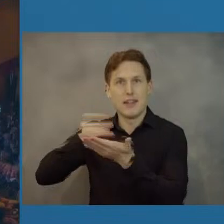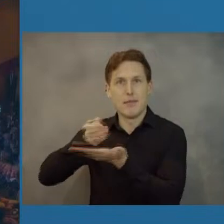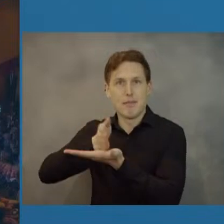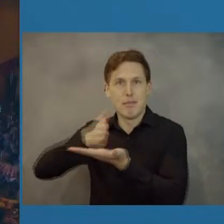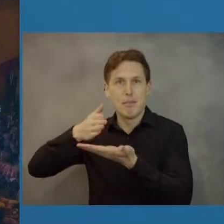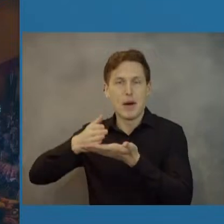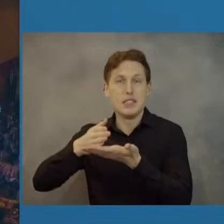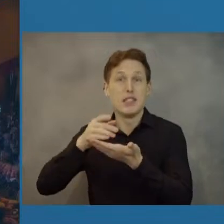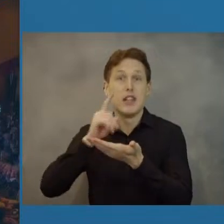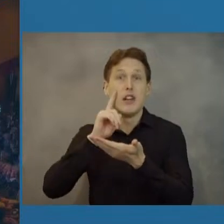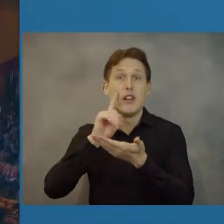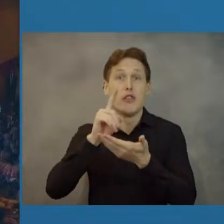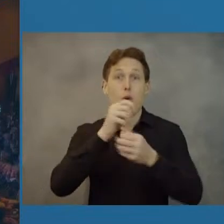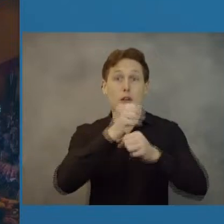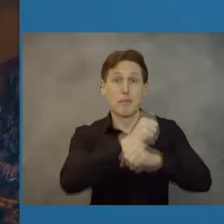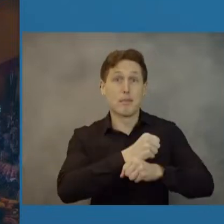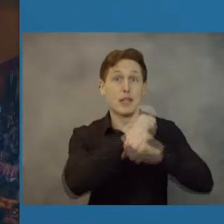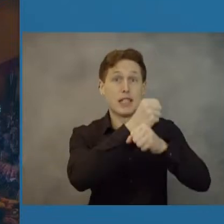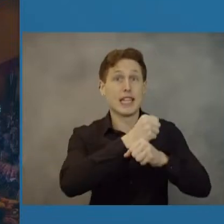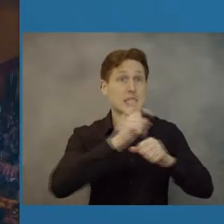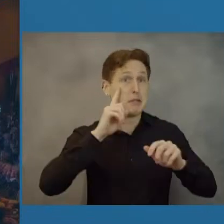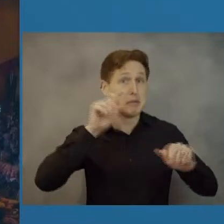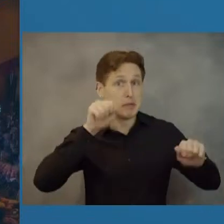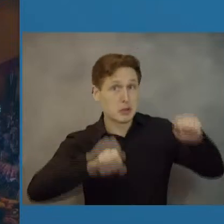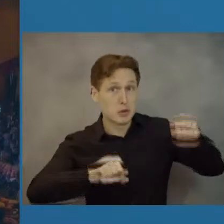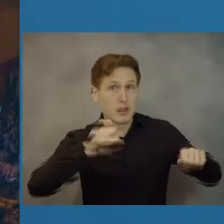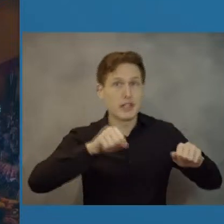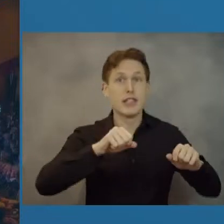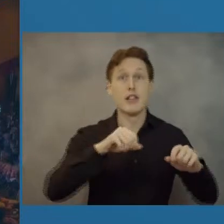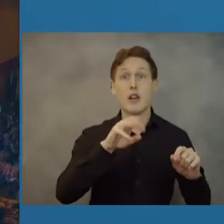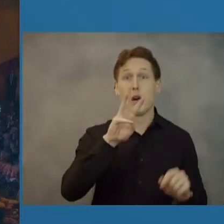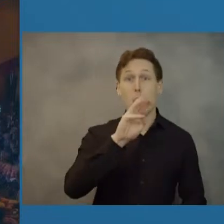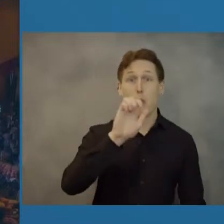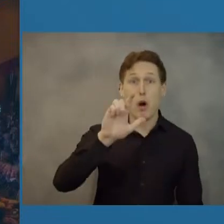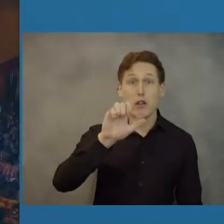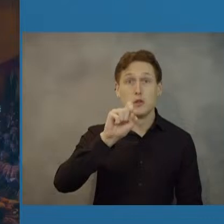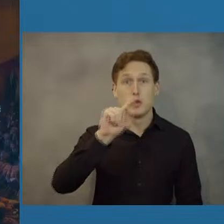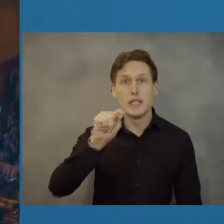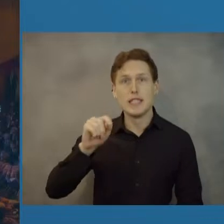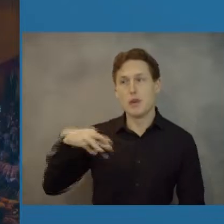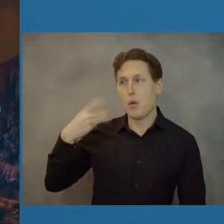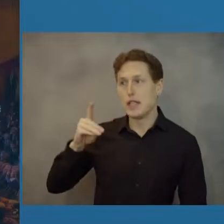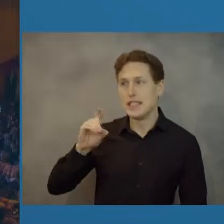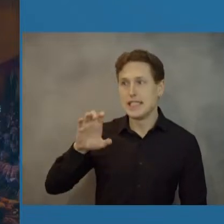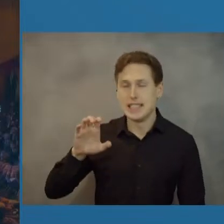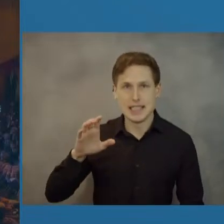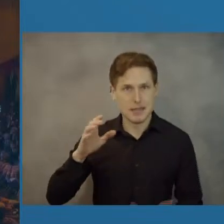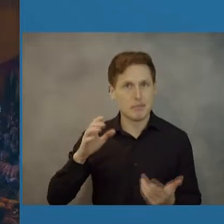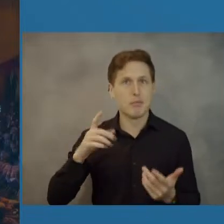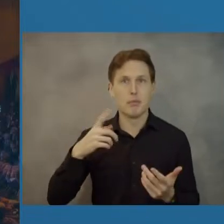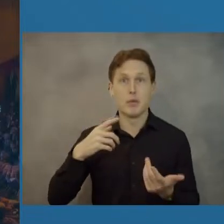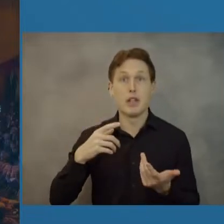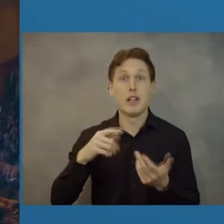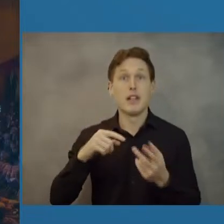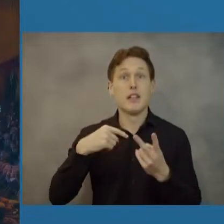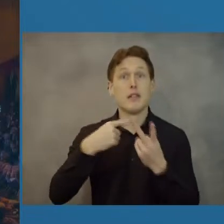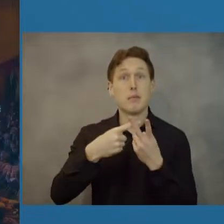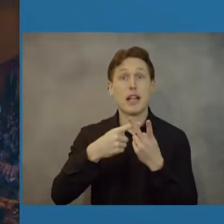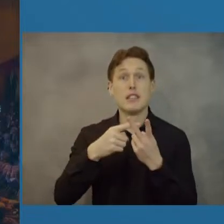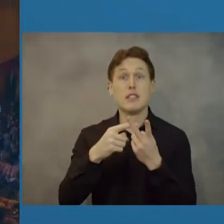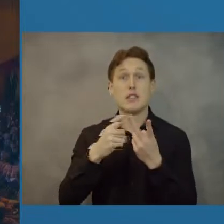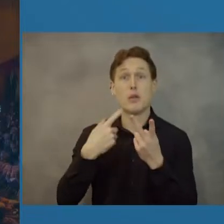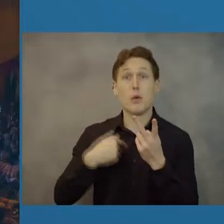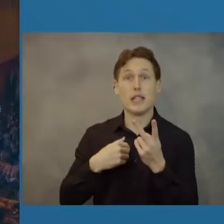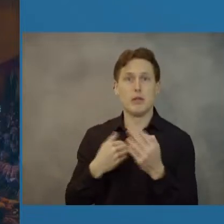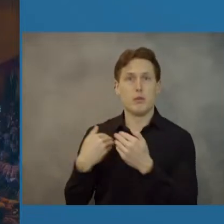against uncertainty, both on Wall Street and in Washington. And as you'll see, we've made some responsible adjustments to the original State of the State